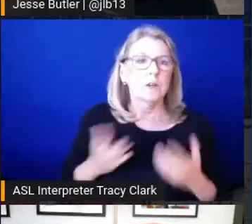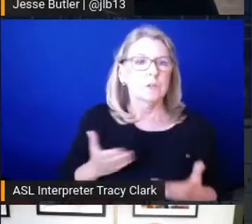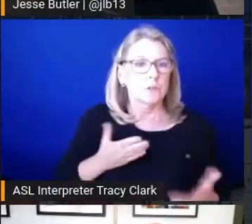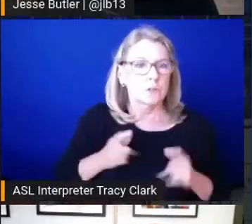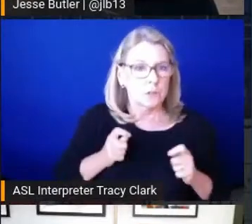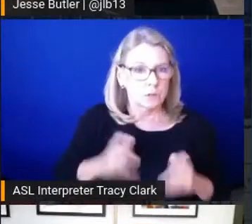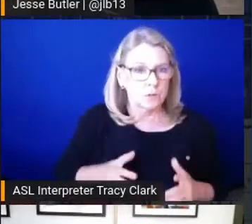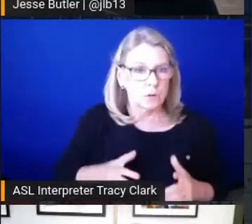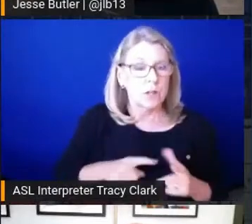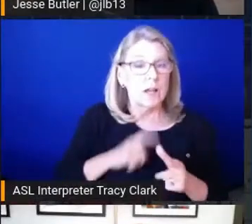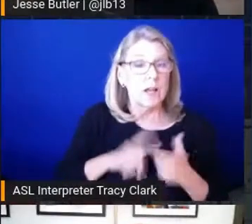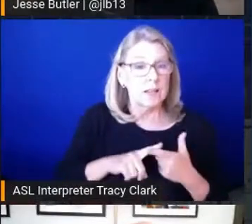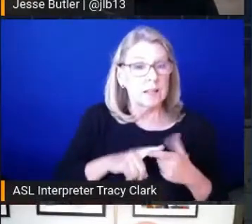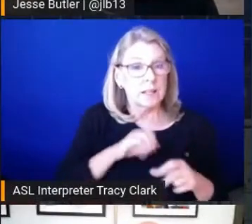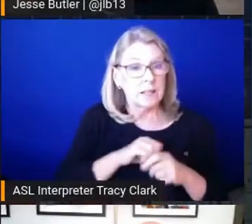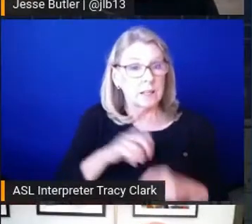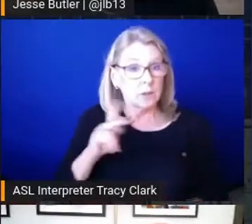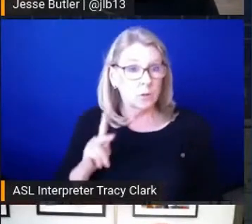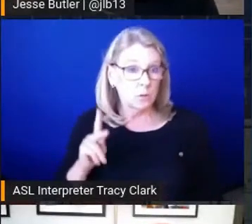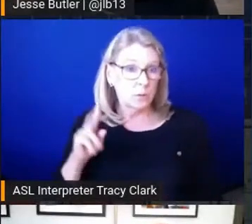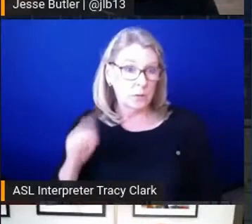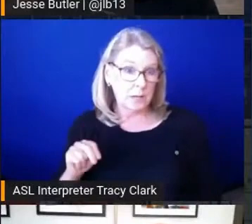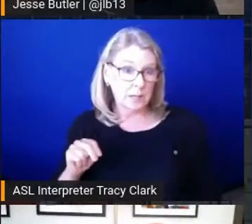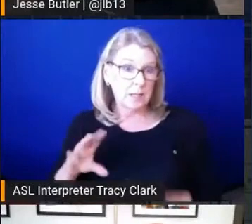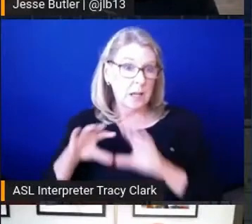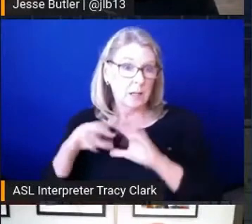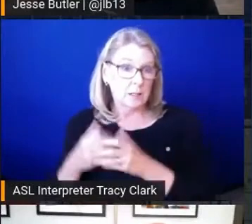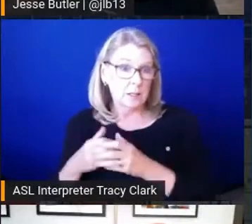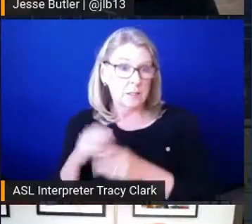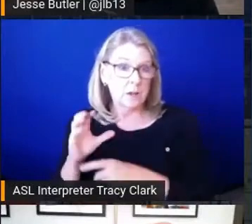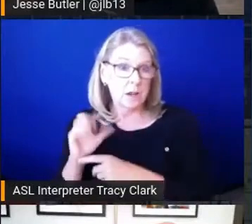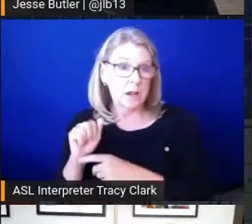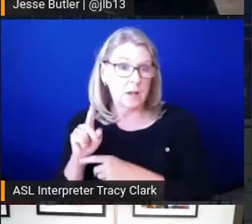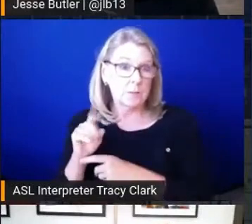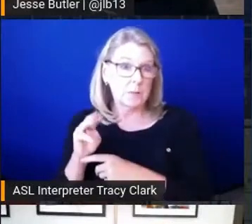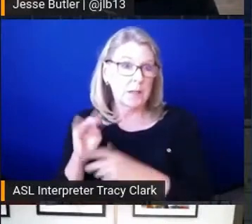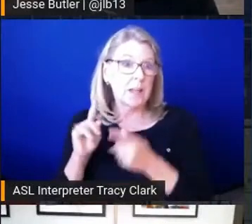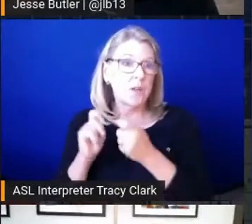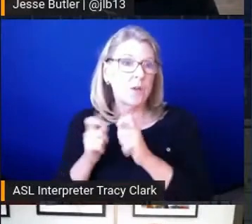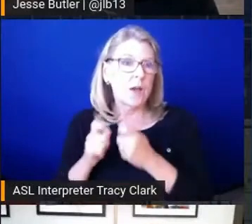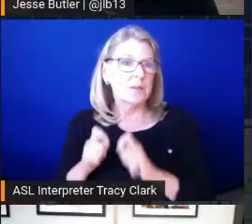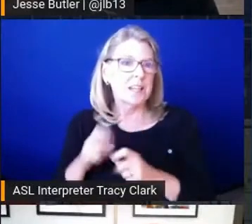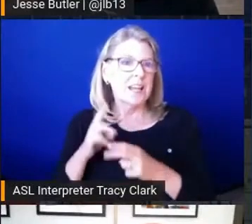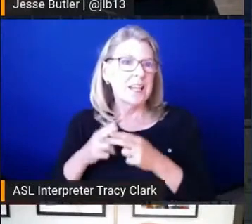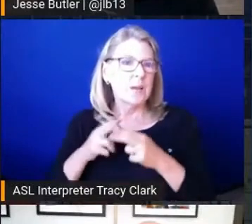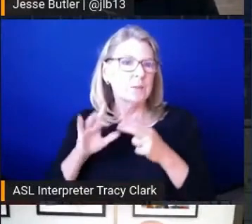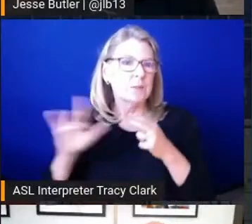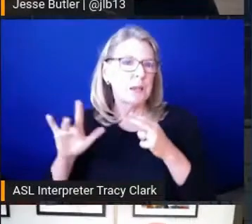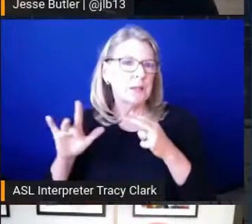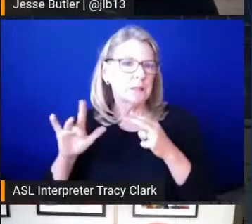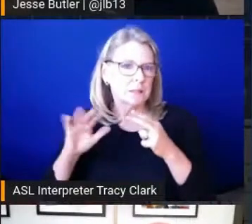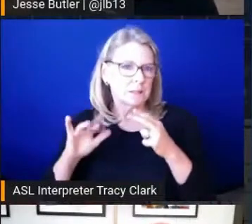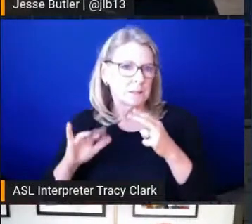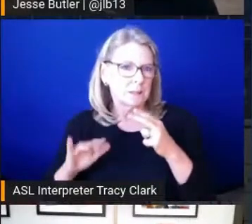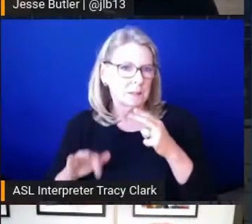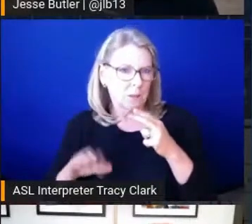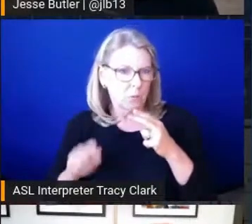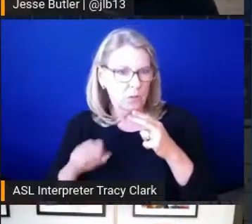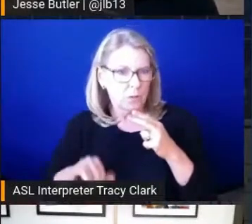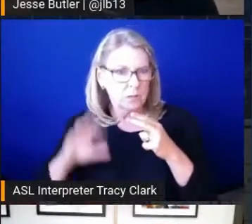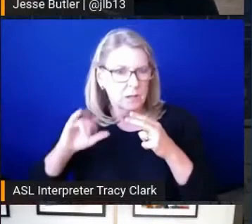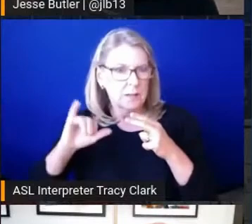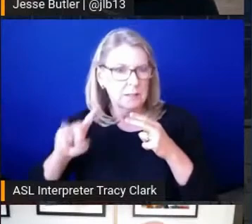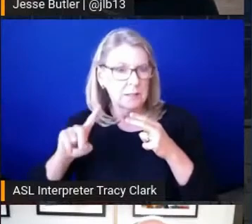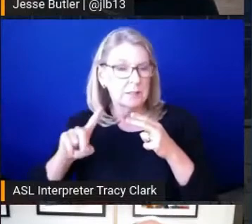in Kubernetes. A cluster admin would annotate a namespace with the AWS account ID that all custom resources of a